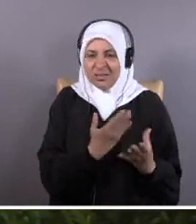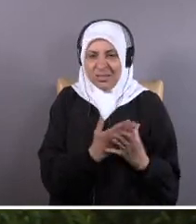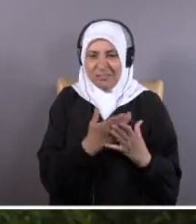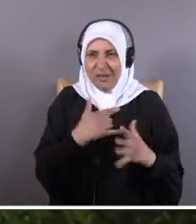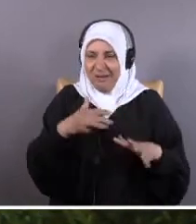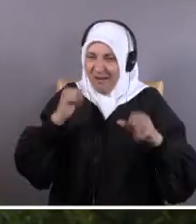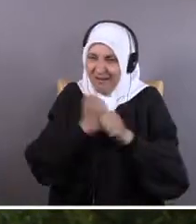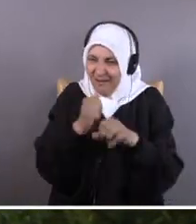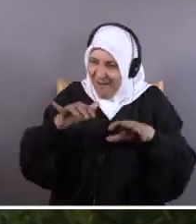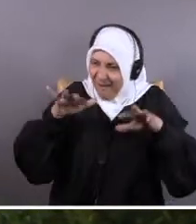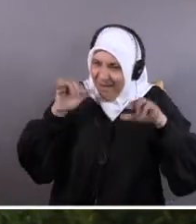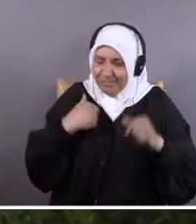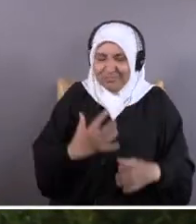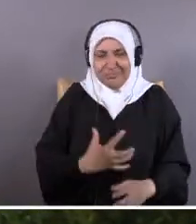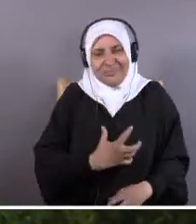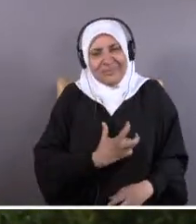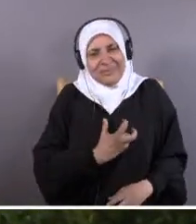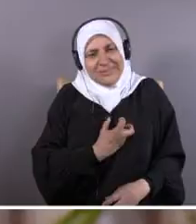I said, good.